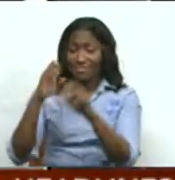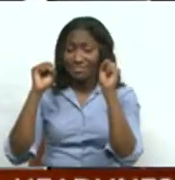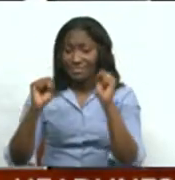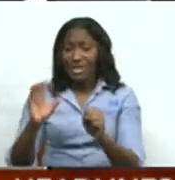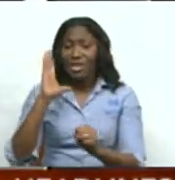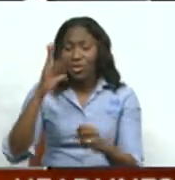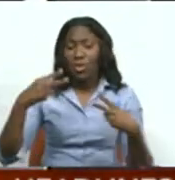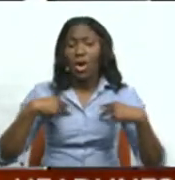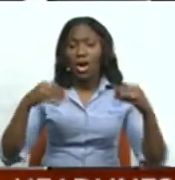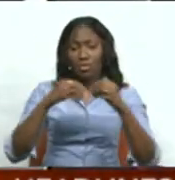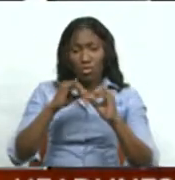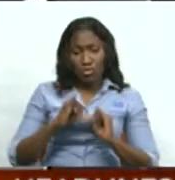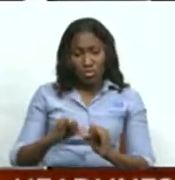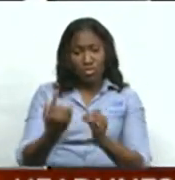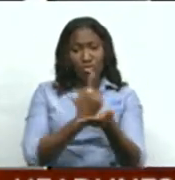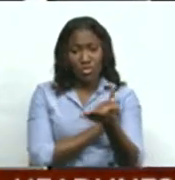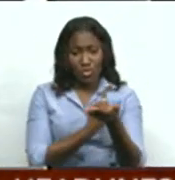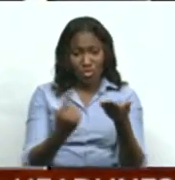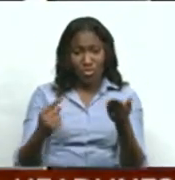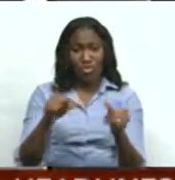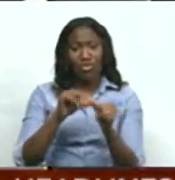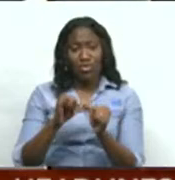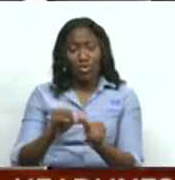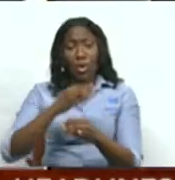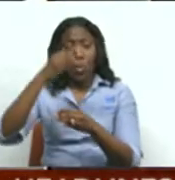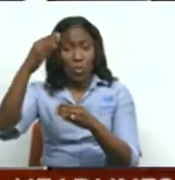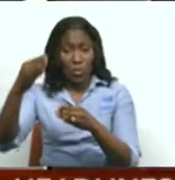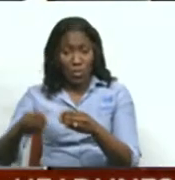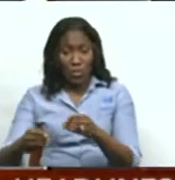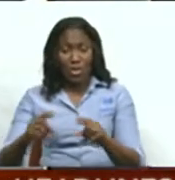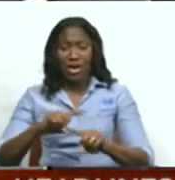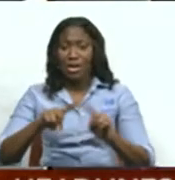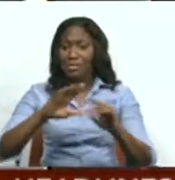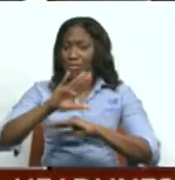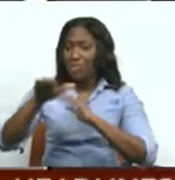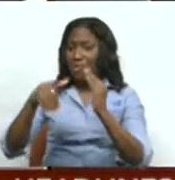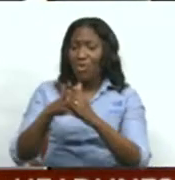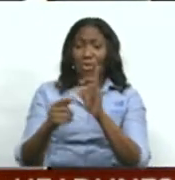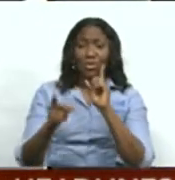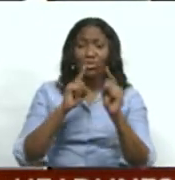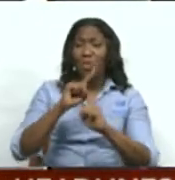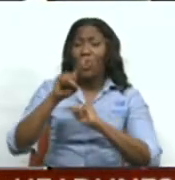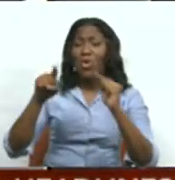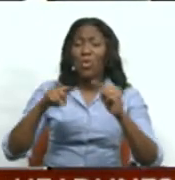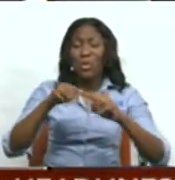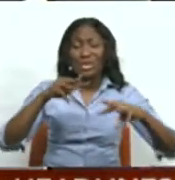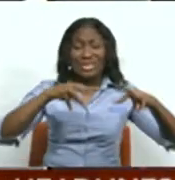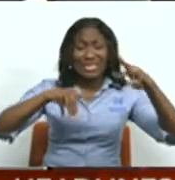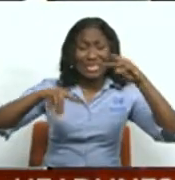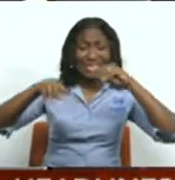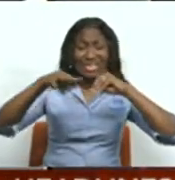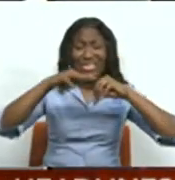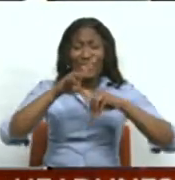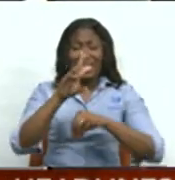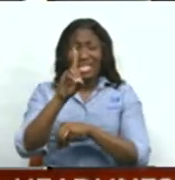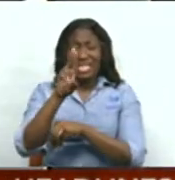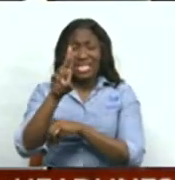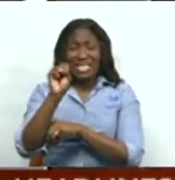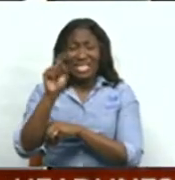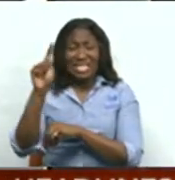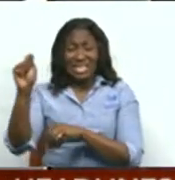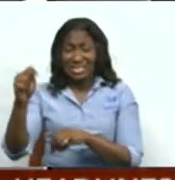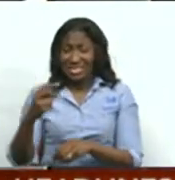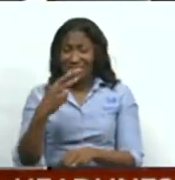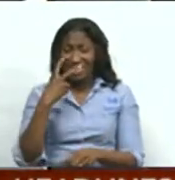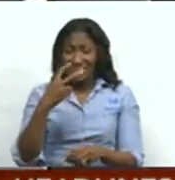that as the week goes on, even into the weekend. But everyone's still talking about all the Saharan dust in the air, with our air quality in Beetham and